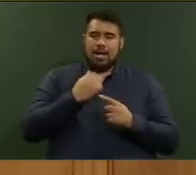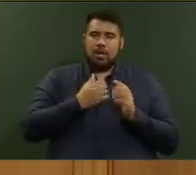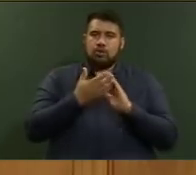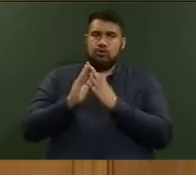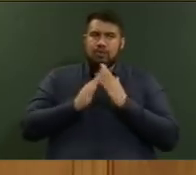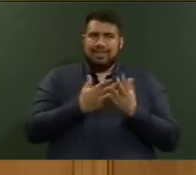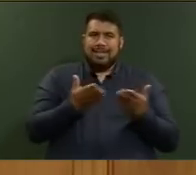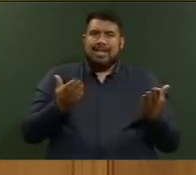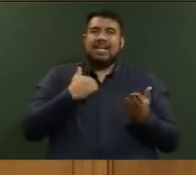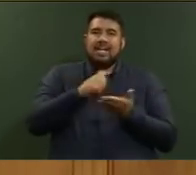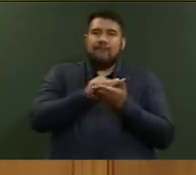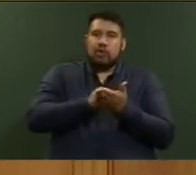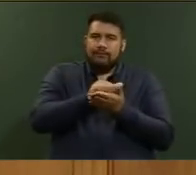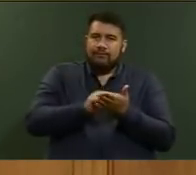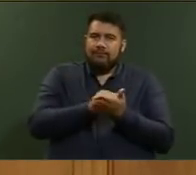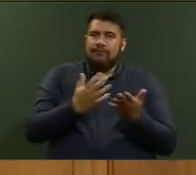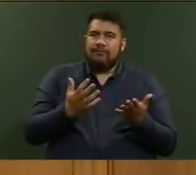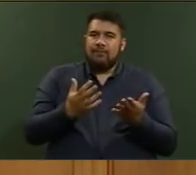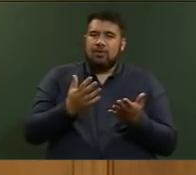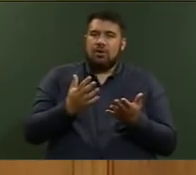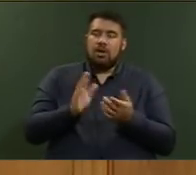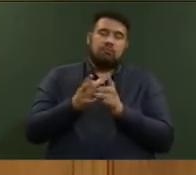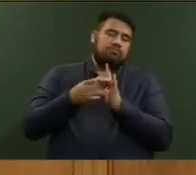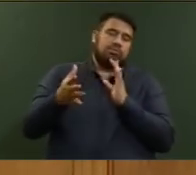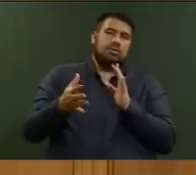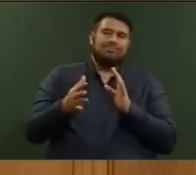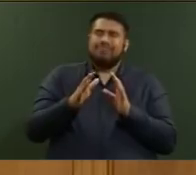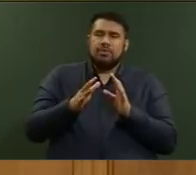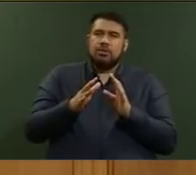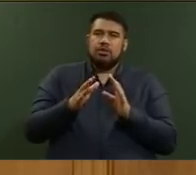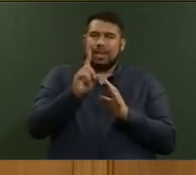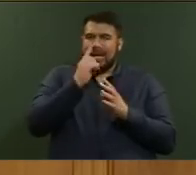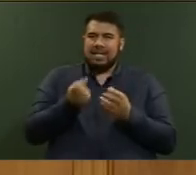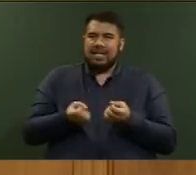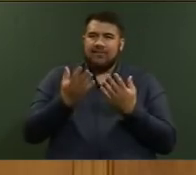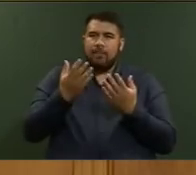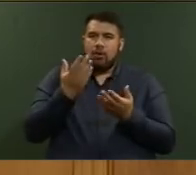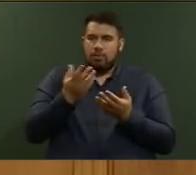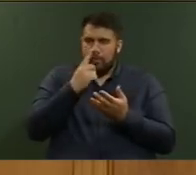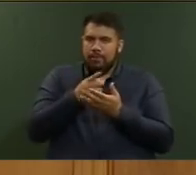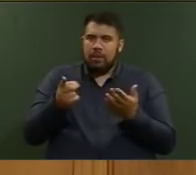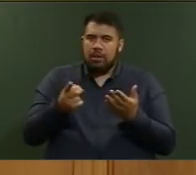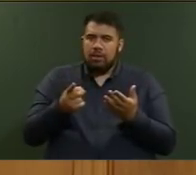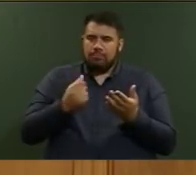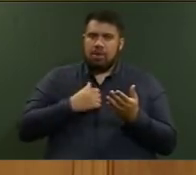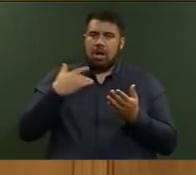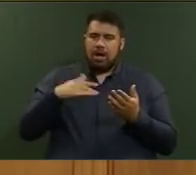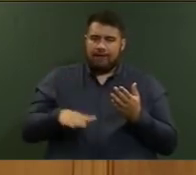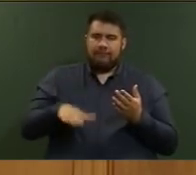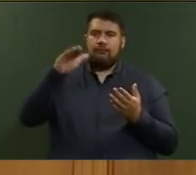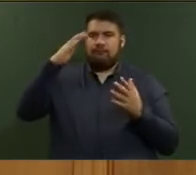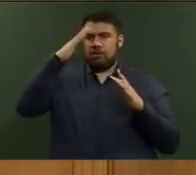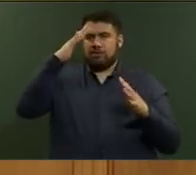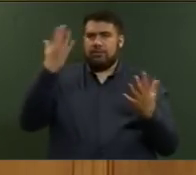communities, and not giving up on people has been part of our lifelong philosophy. Of